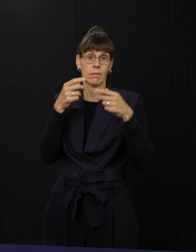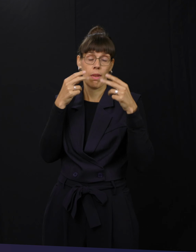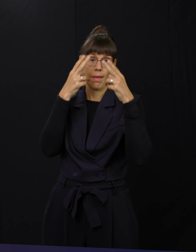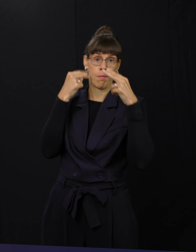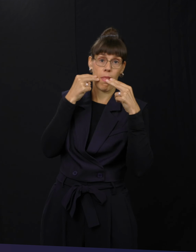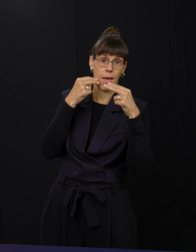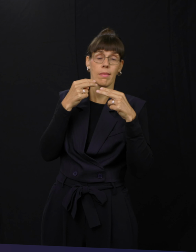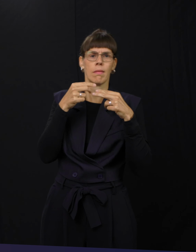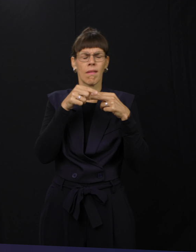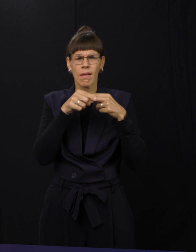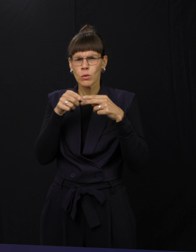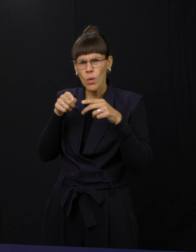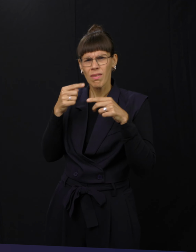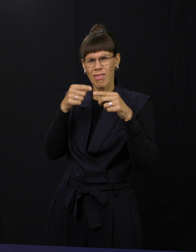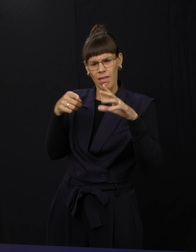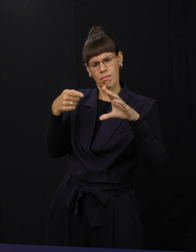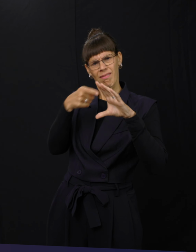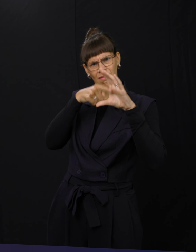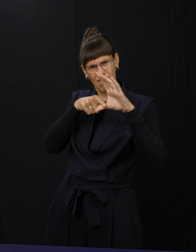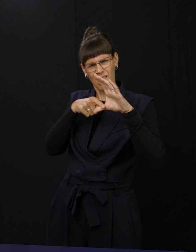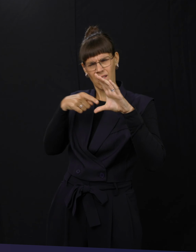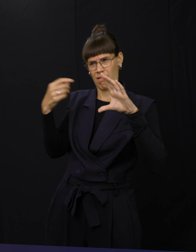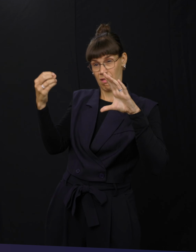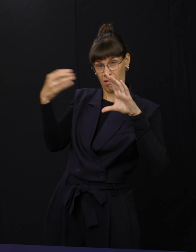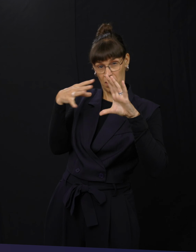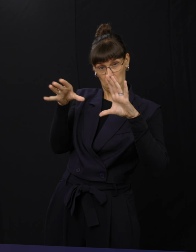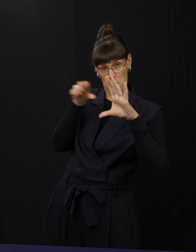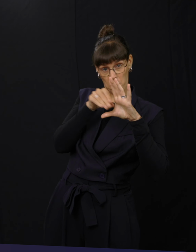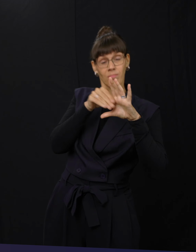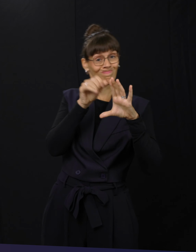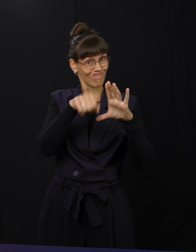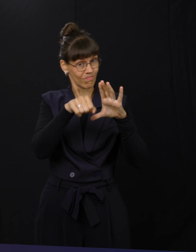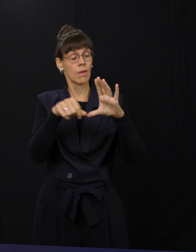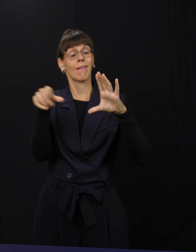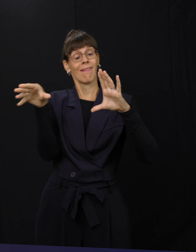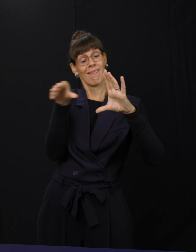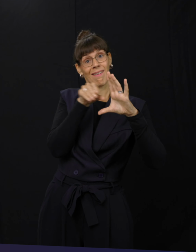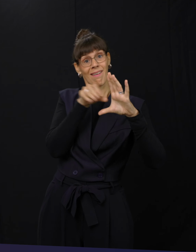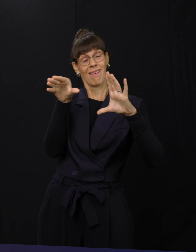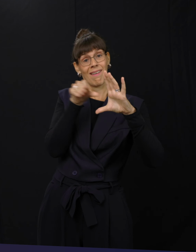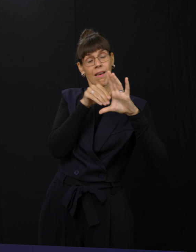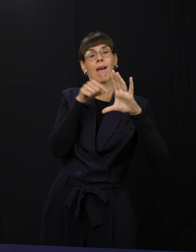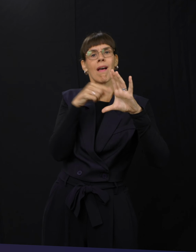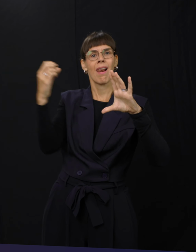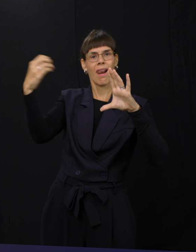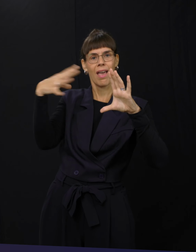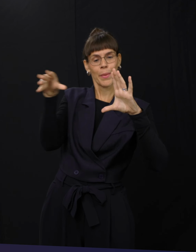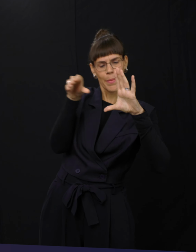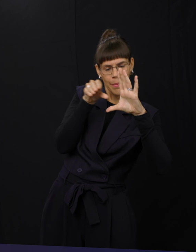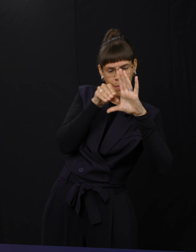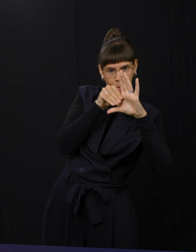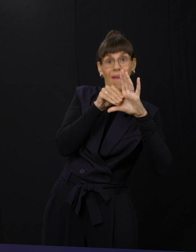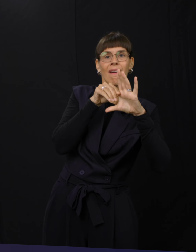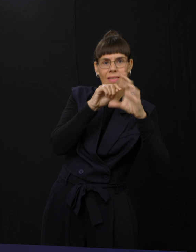Yes, these are the light-sensitive cells in the eye that convert light into small electrical signals that are